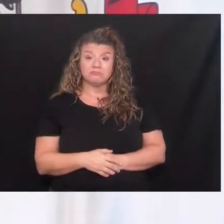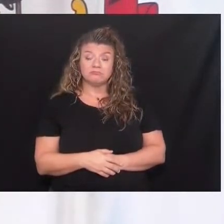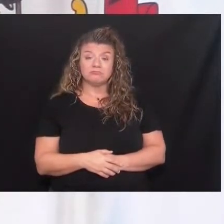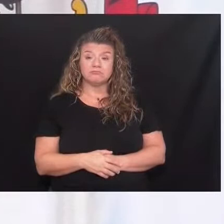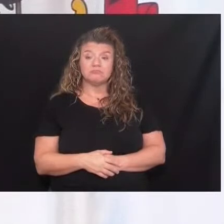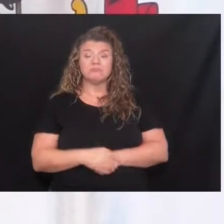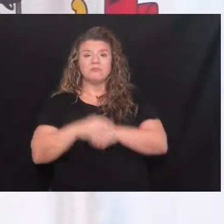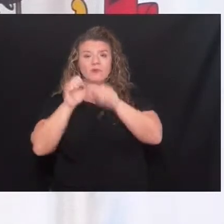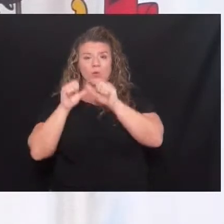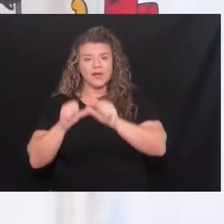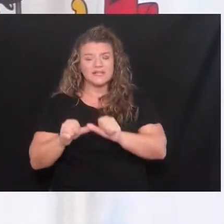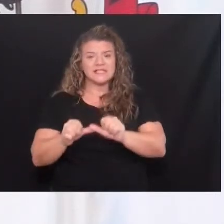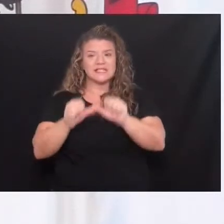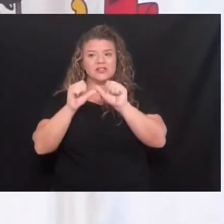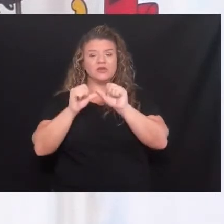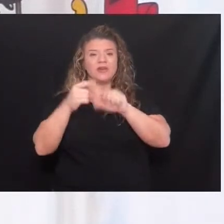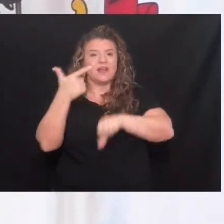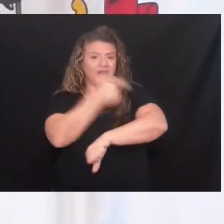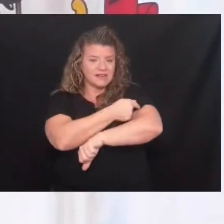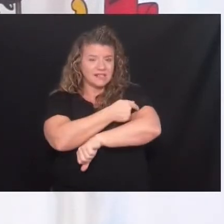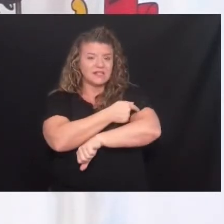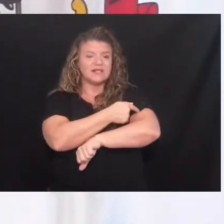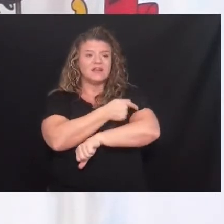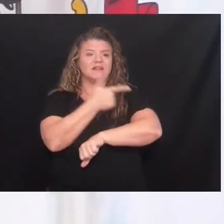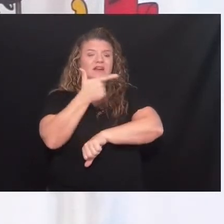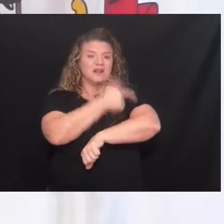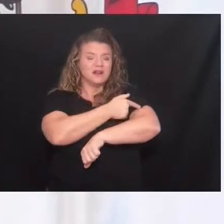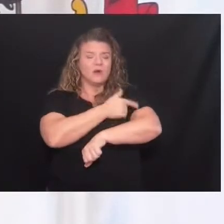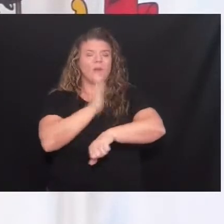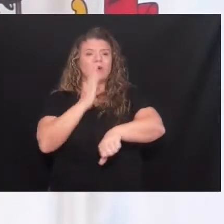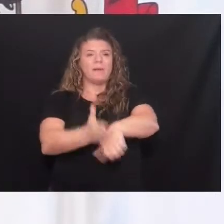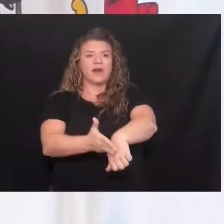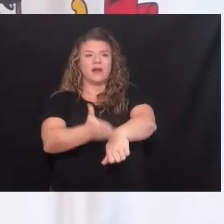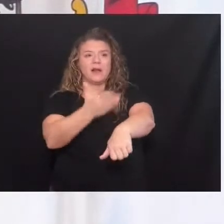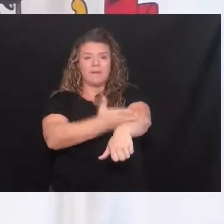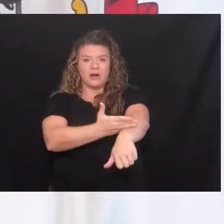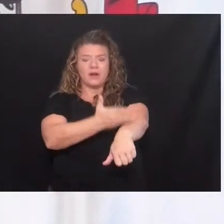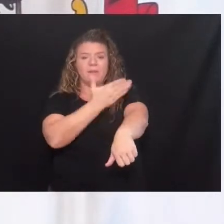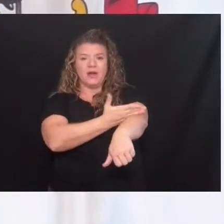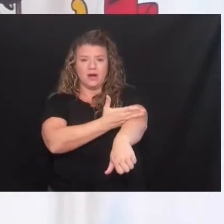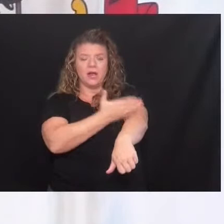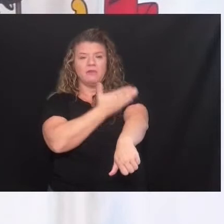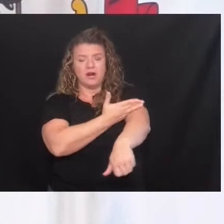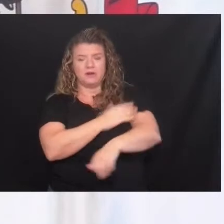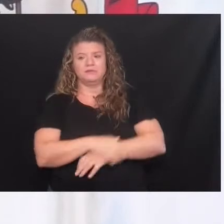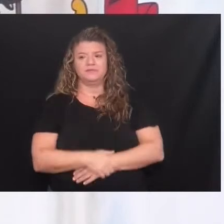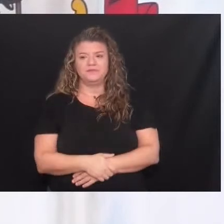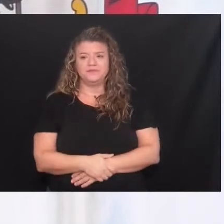We continue to get our people vaccinated. We just get better and better and better.